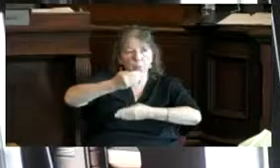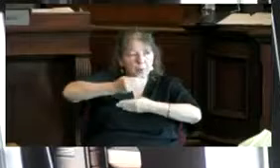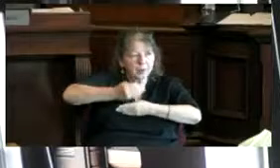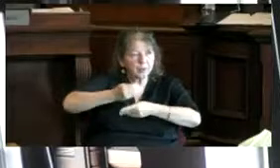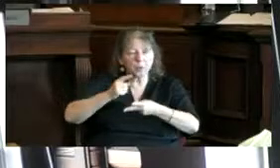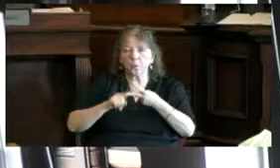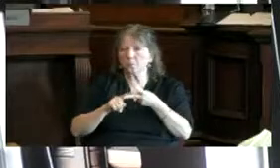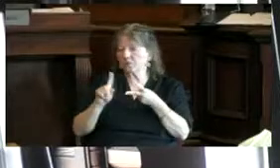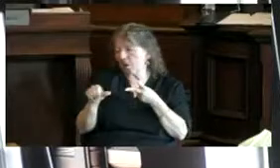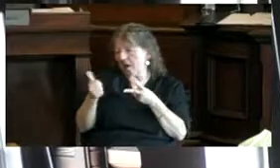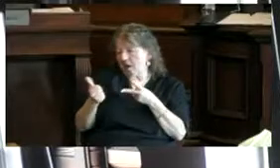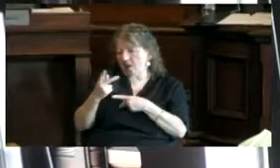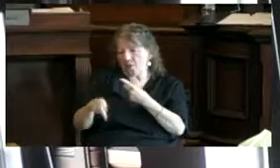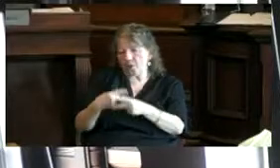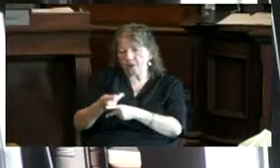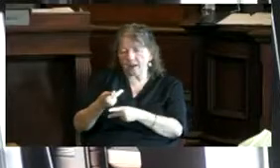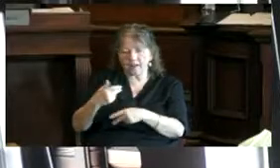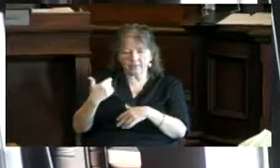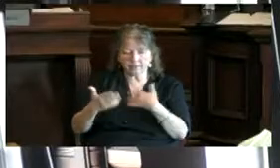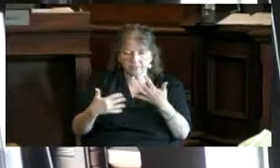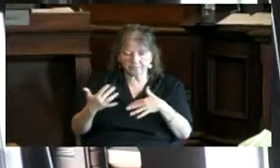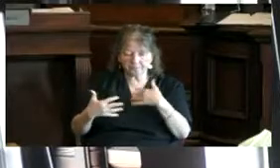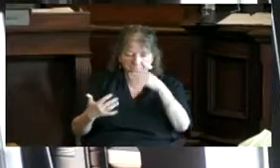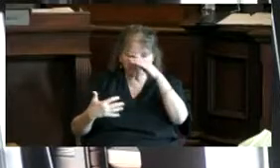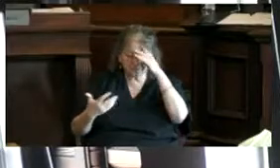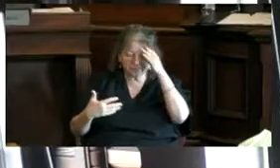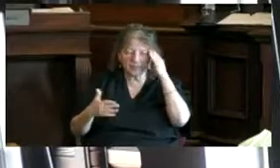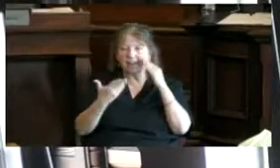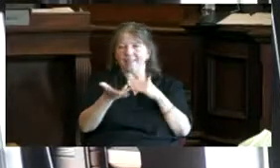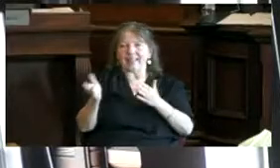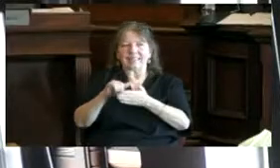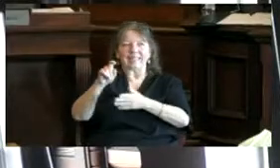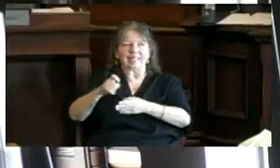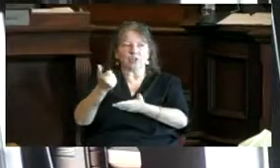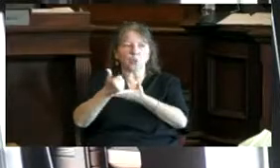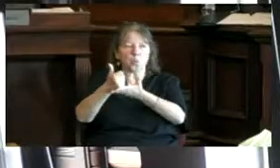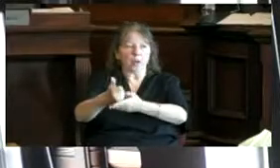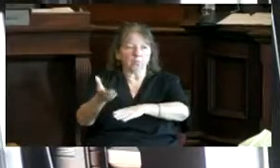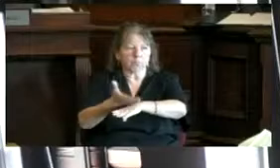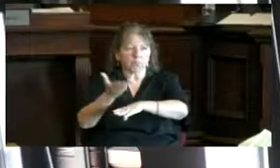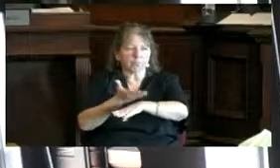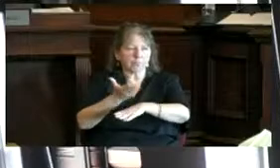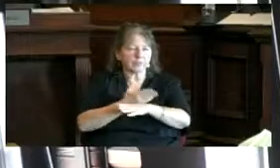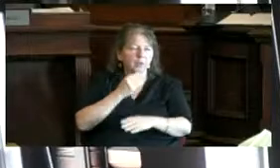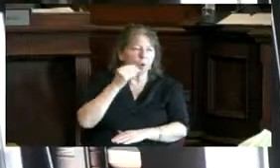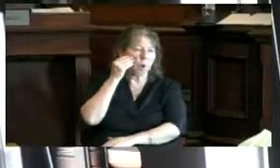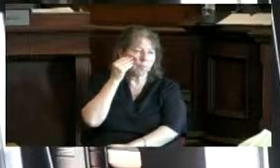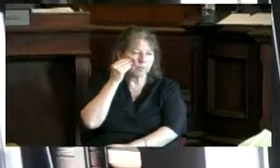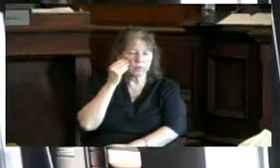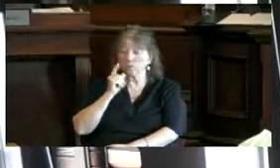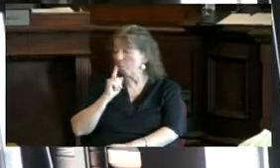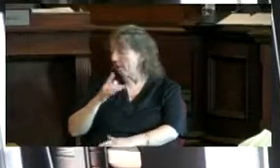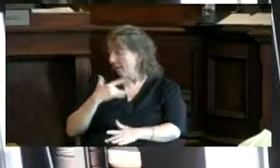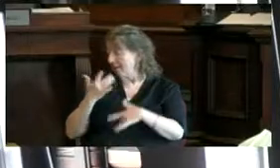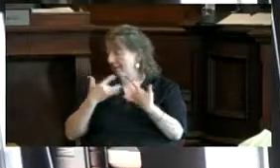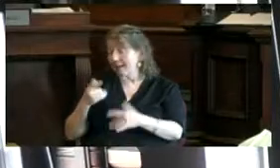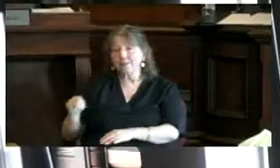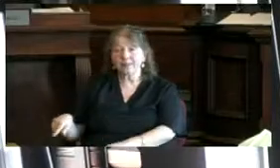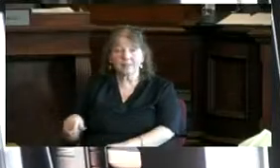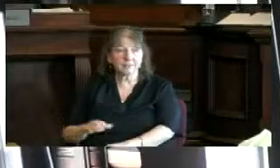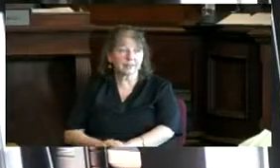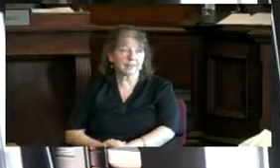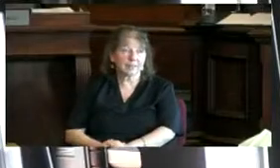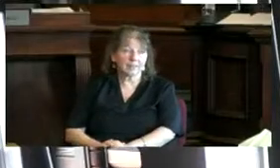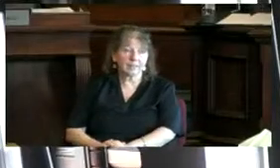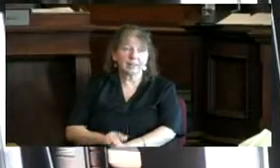or other kinds of items that need to be fixed. So we're really excited about this. It is a lot